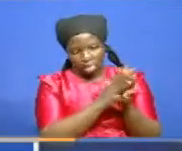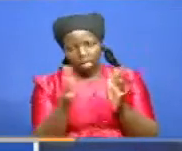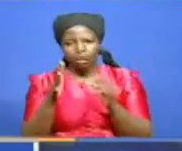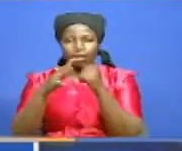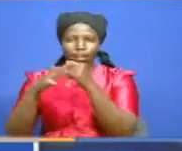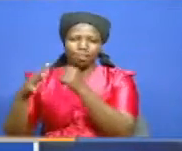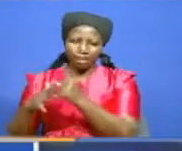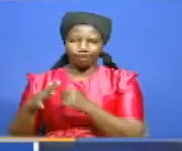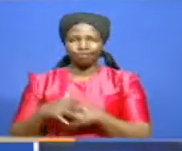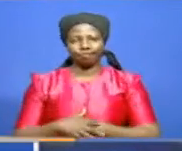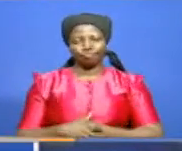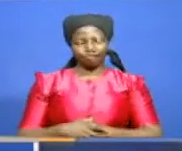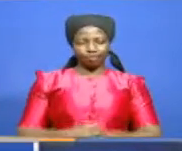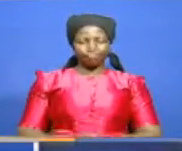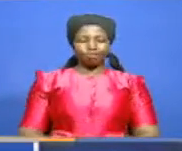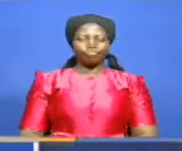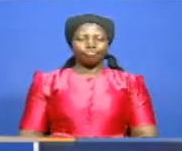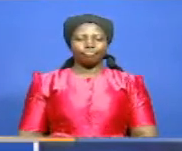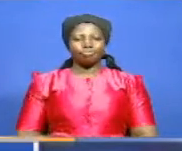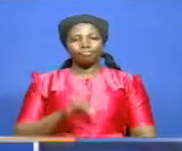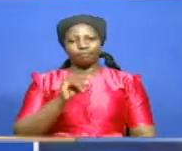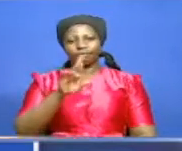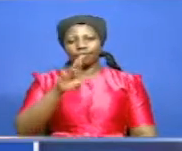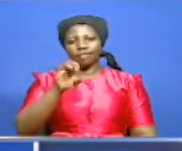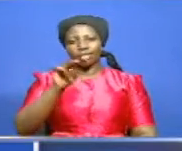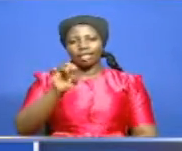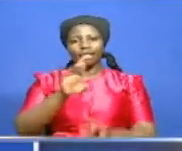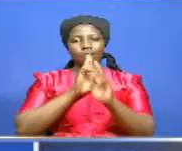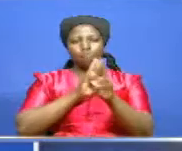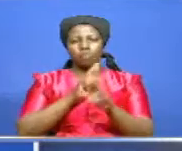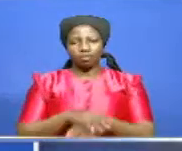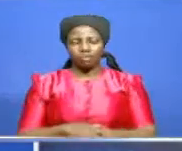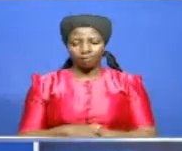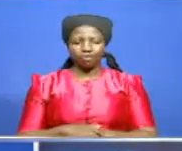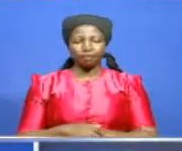marks. Irene Mchuma Udim, Channel 1.